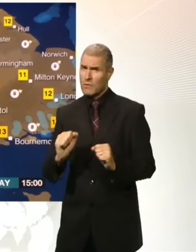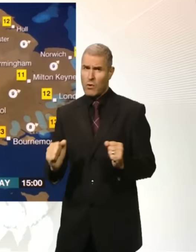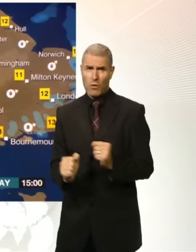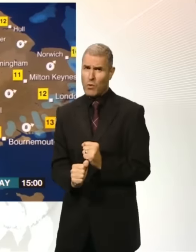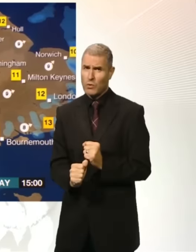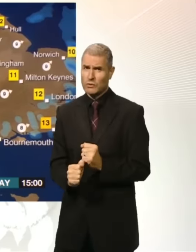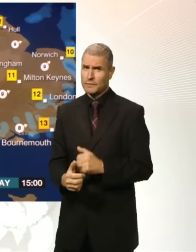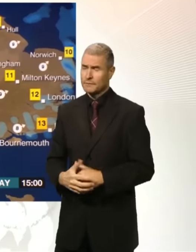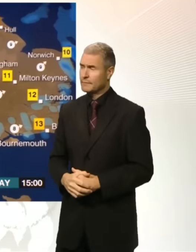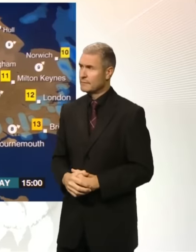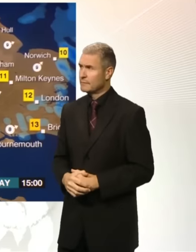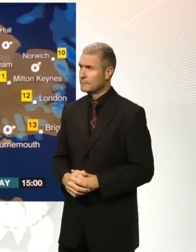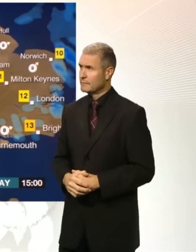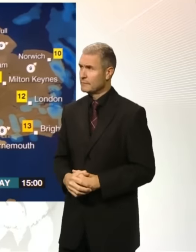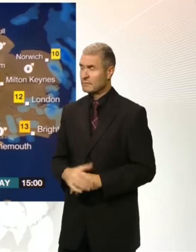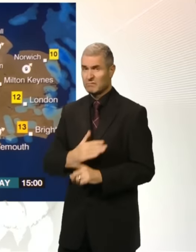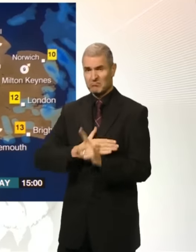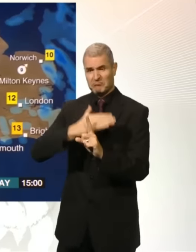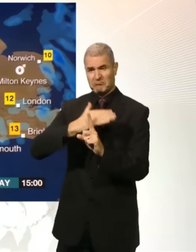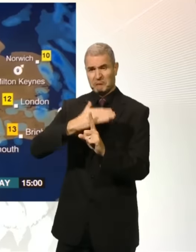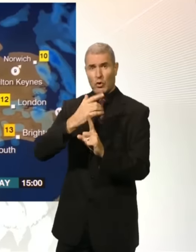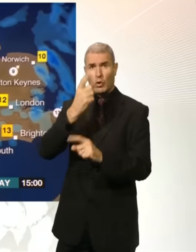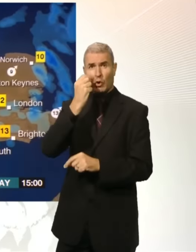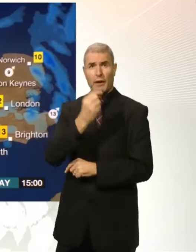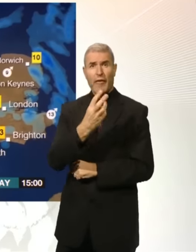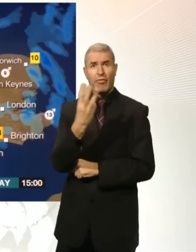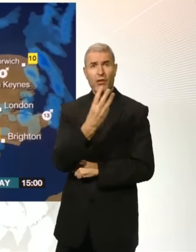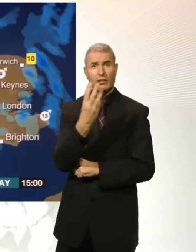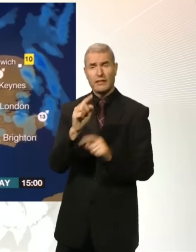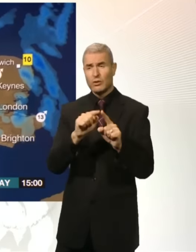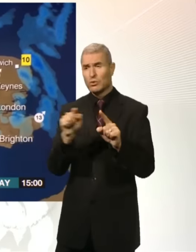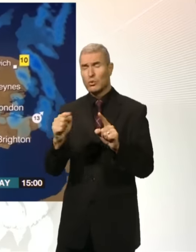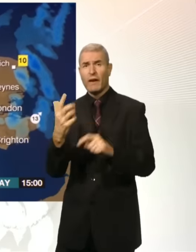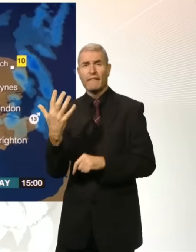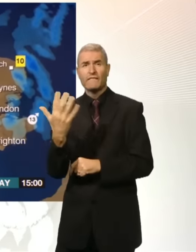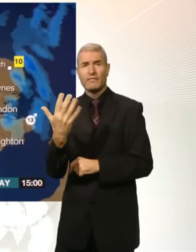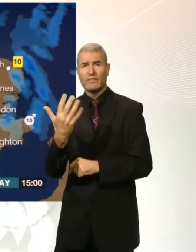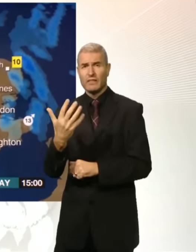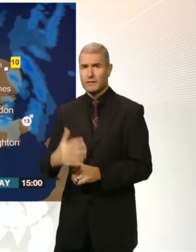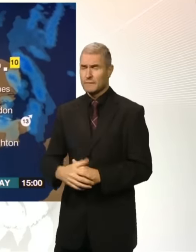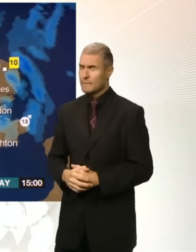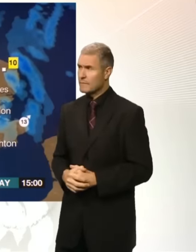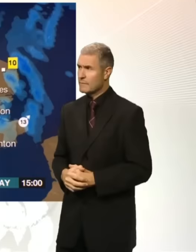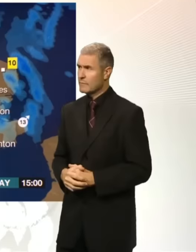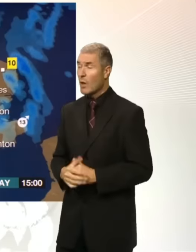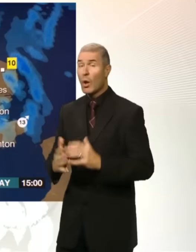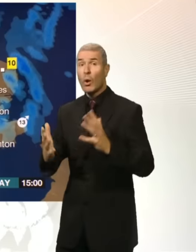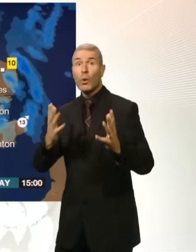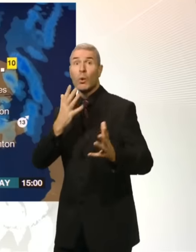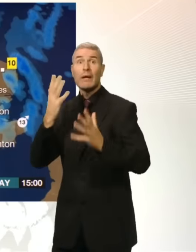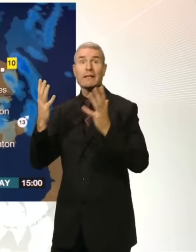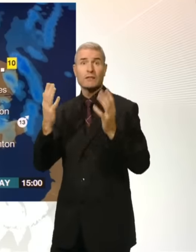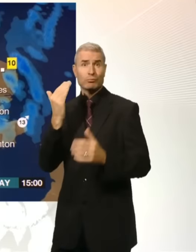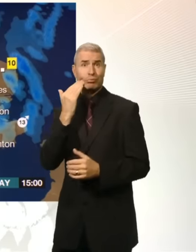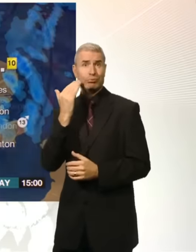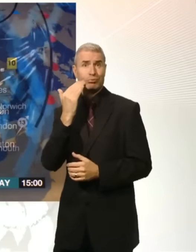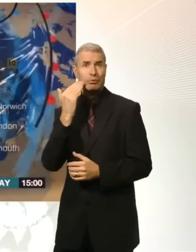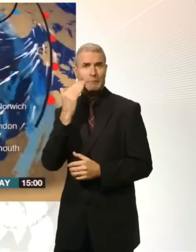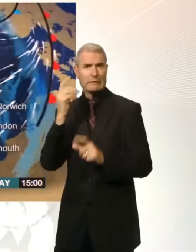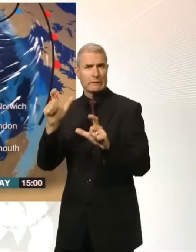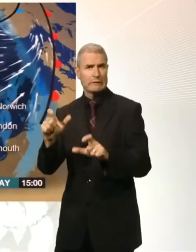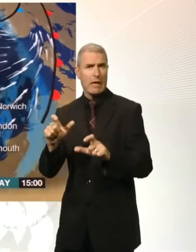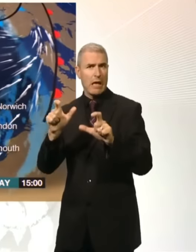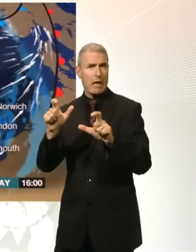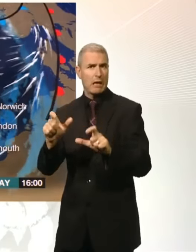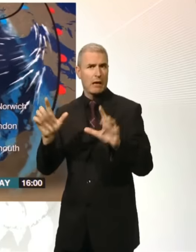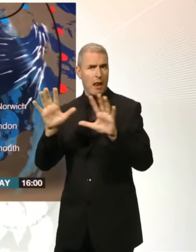temperatures, easily into double figures, 13 to 15 Celsius. The winds will be light as well, and that's really not helping to break up all the mist and